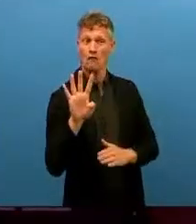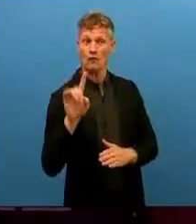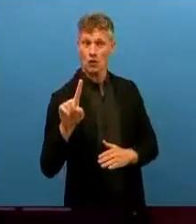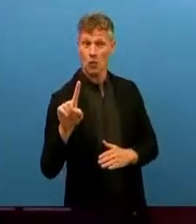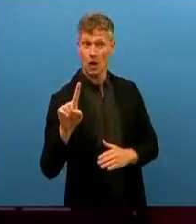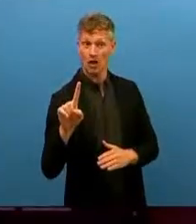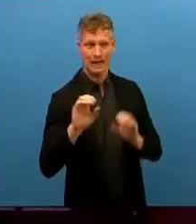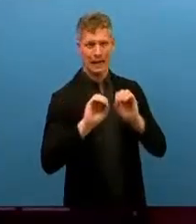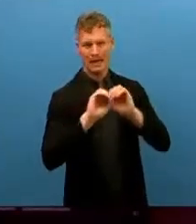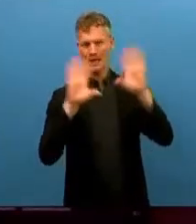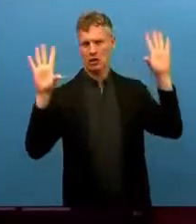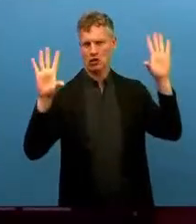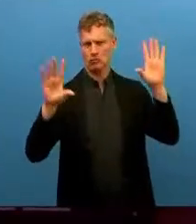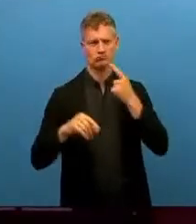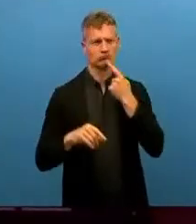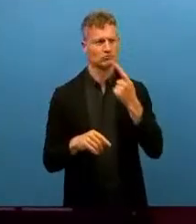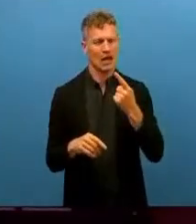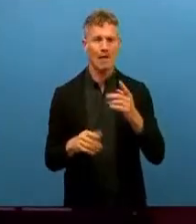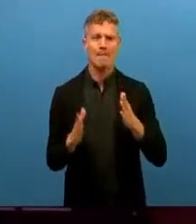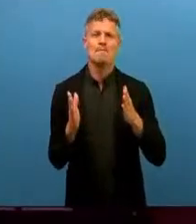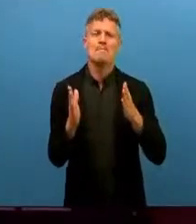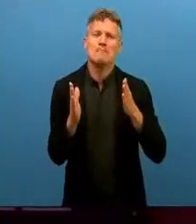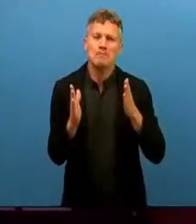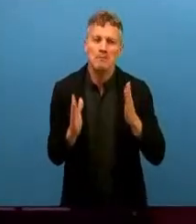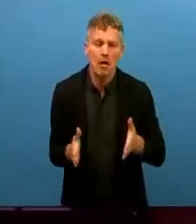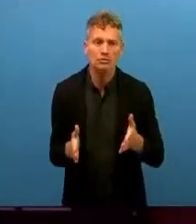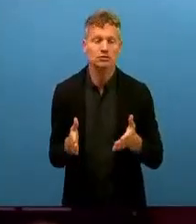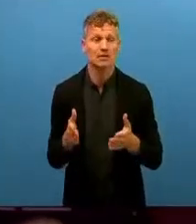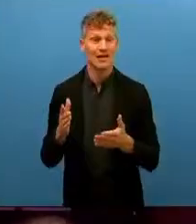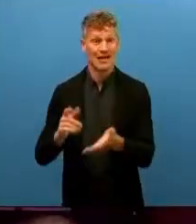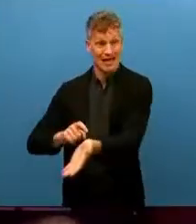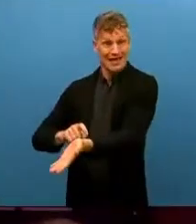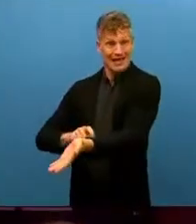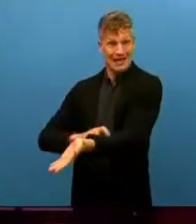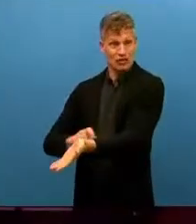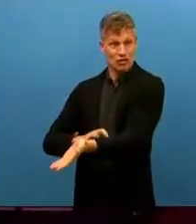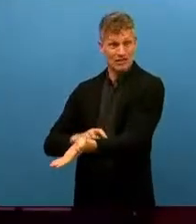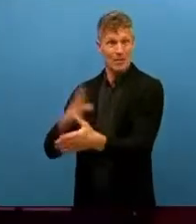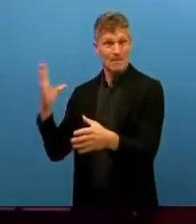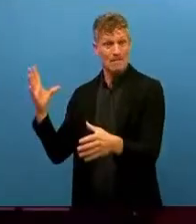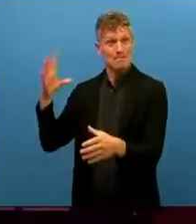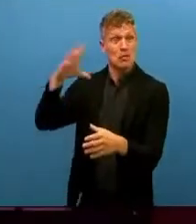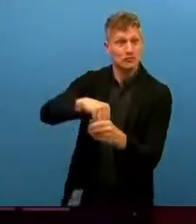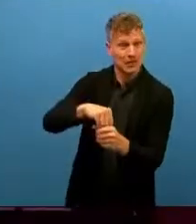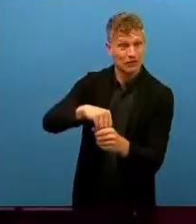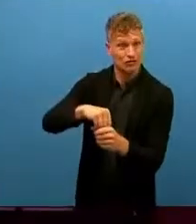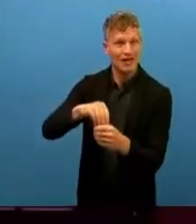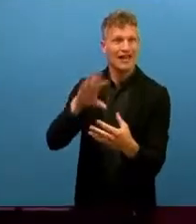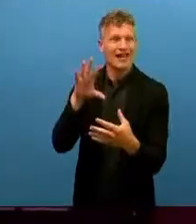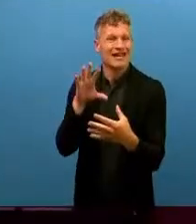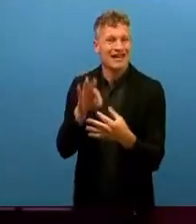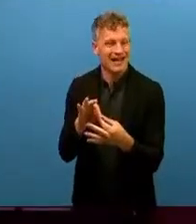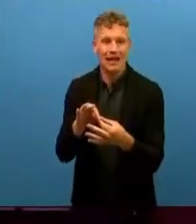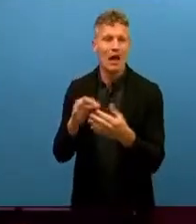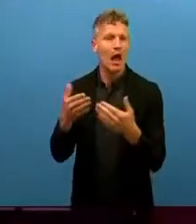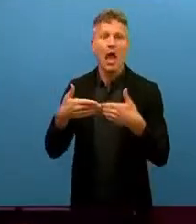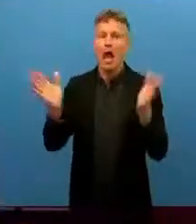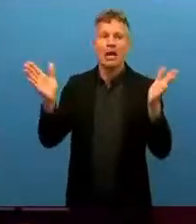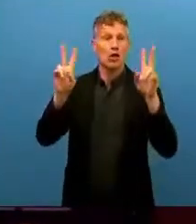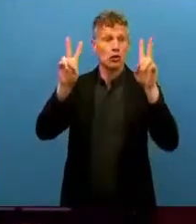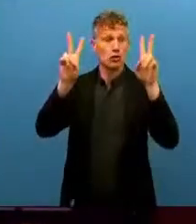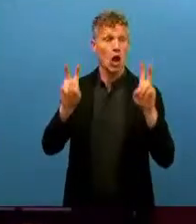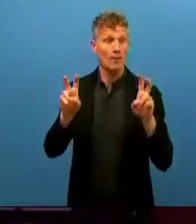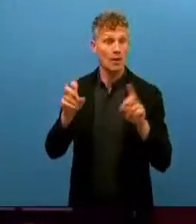ways and means to ensure Indigenous participation on issues affecting them. This